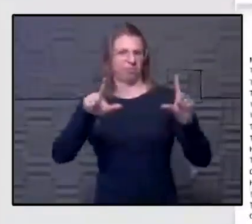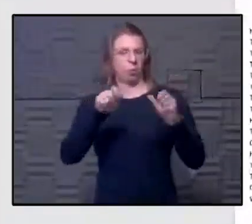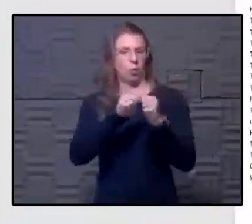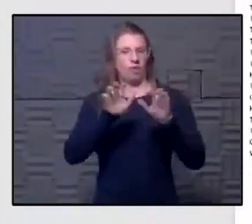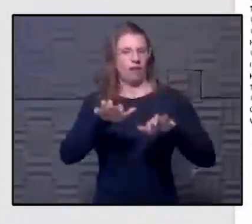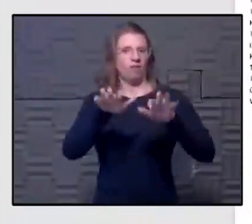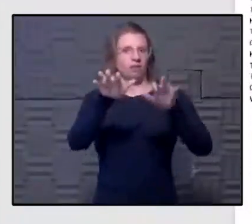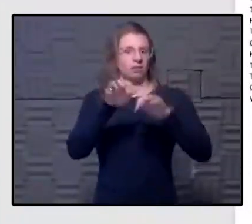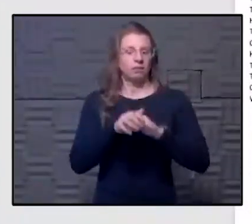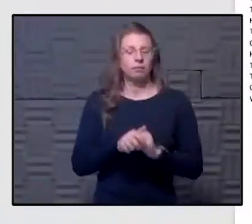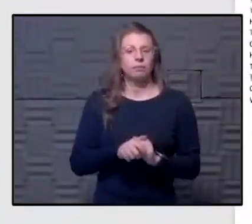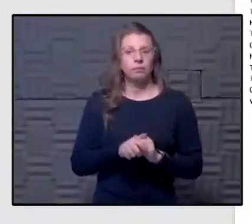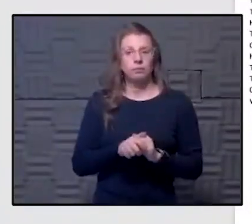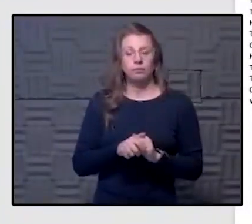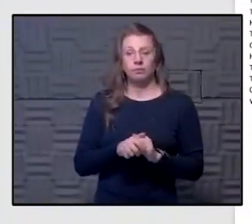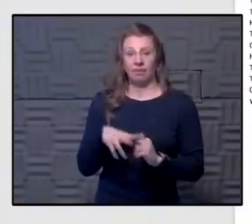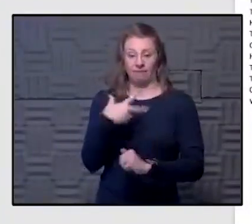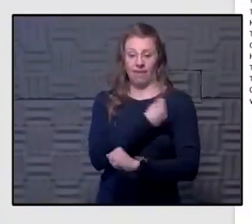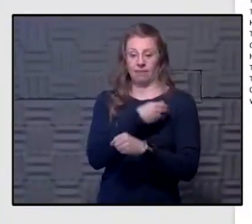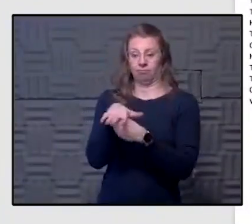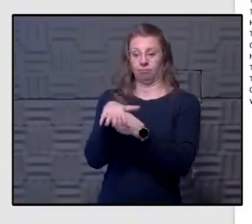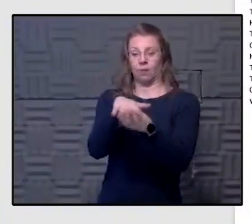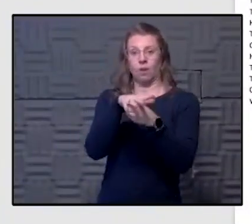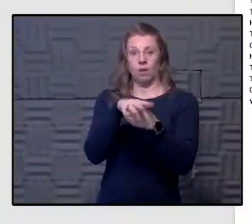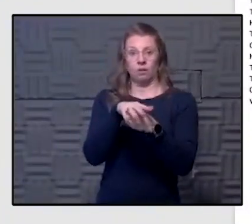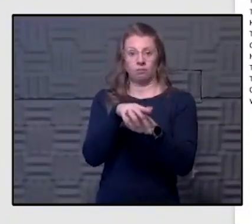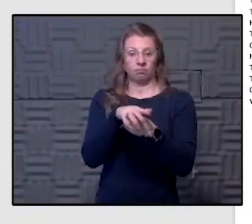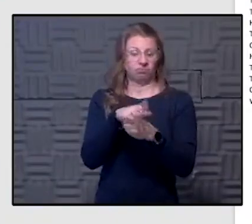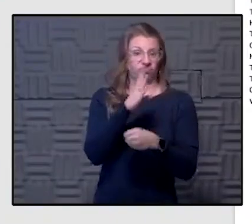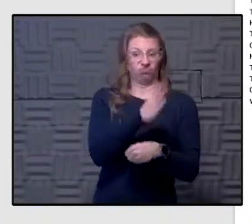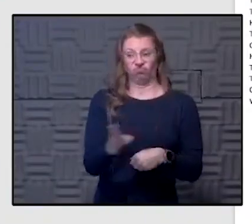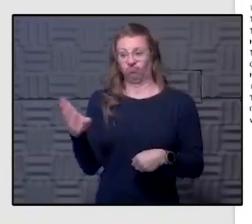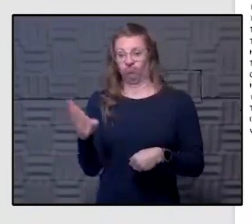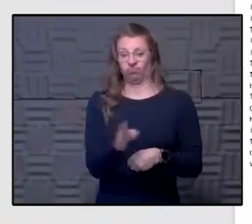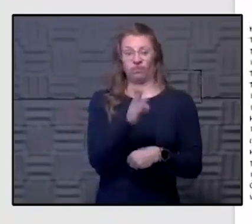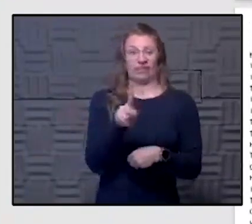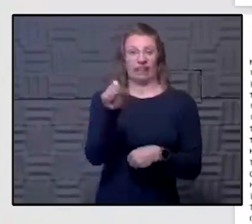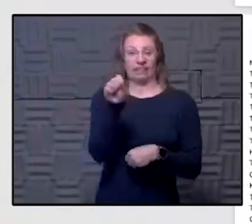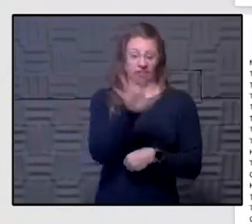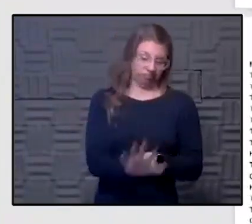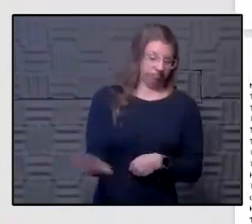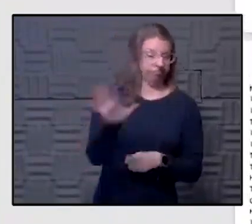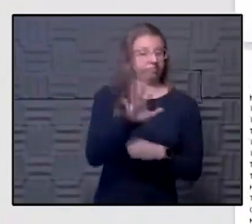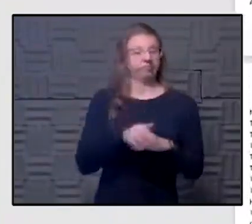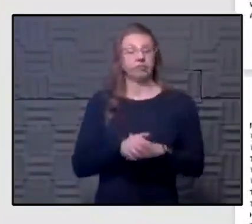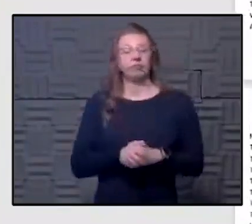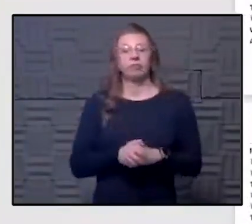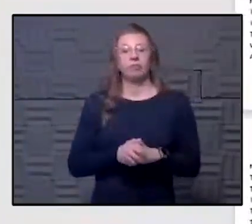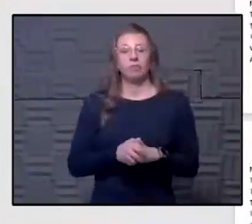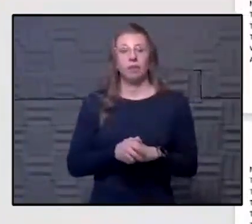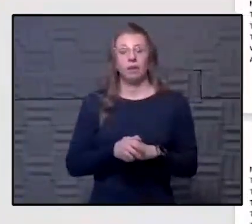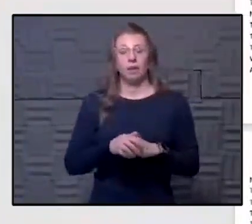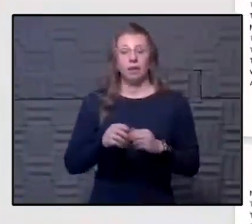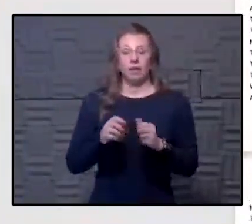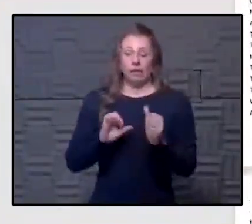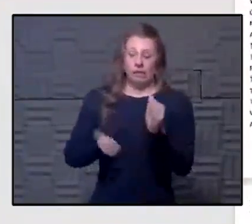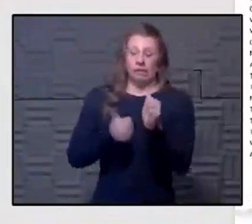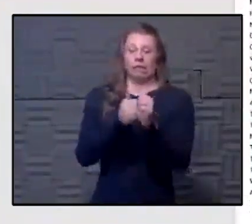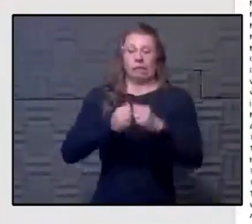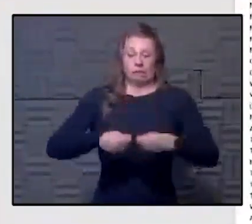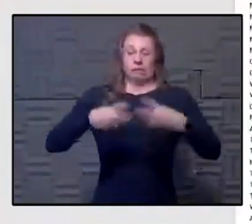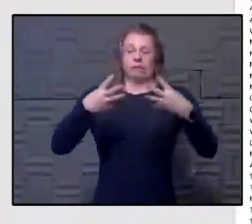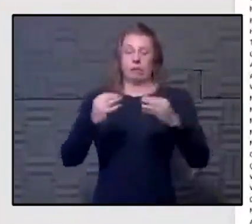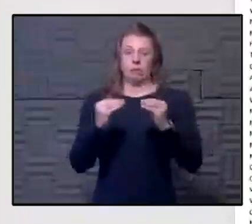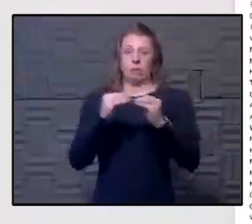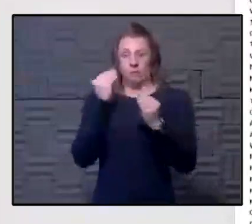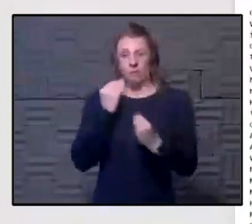dots, those are the vaccinating sites throughout the state. So that it's getting populated with more information. It's a little ungratifying because it's